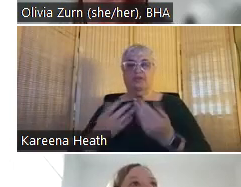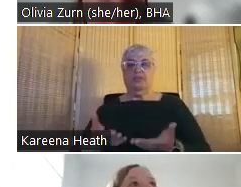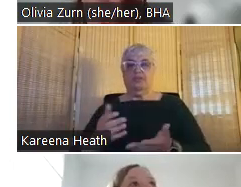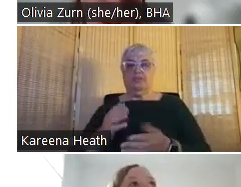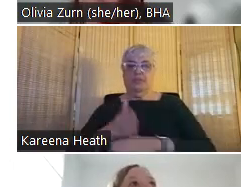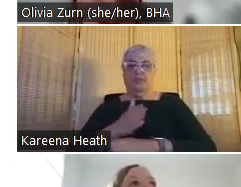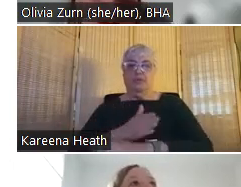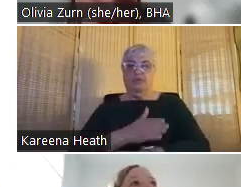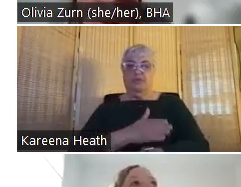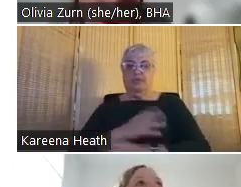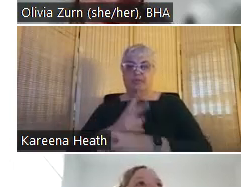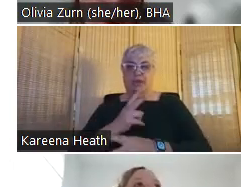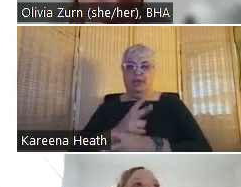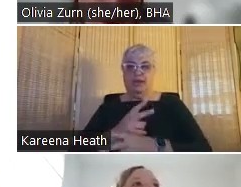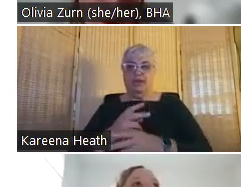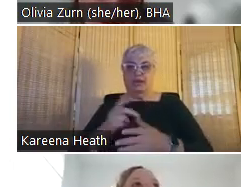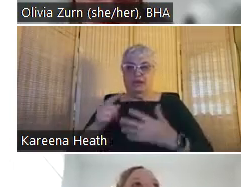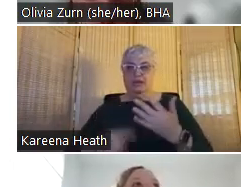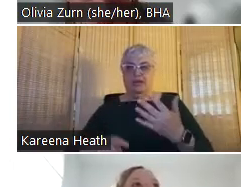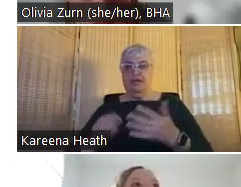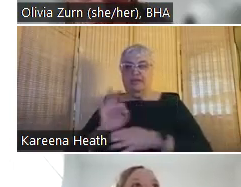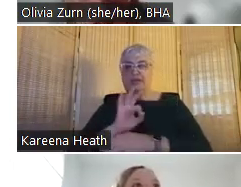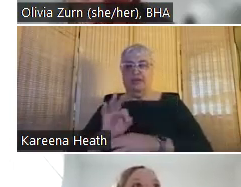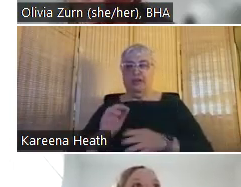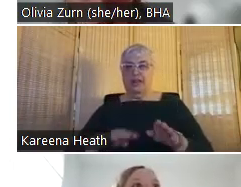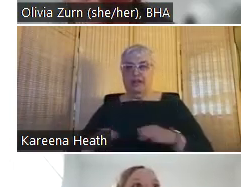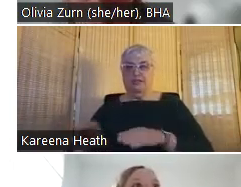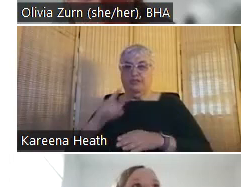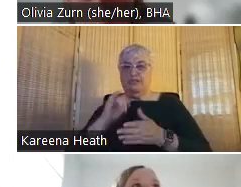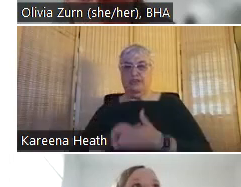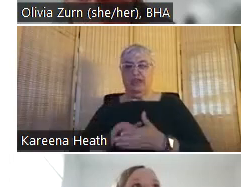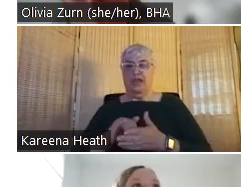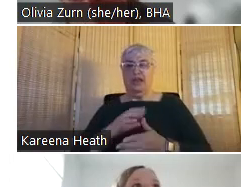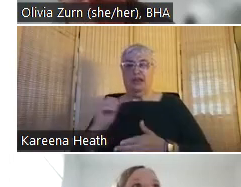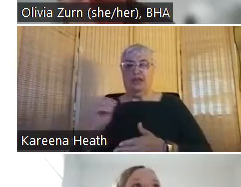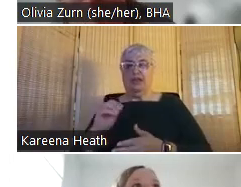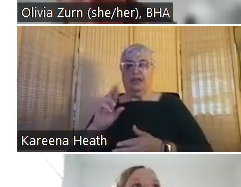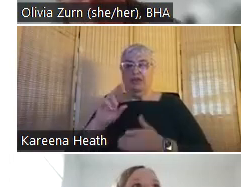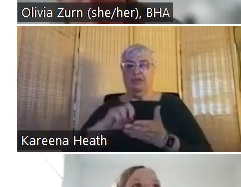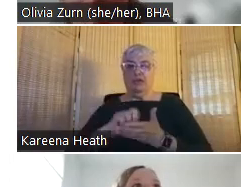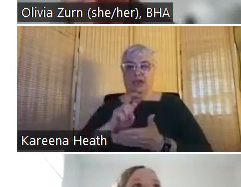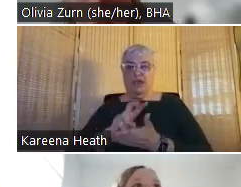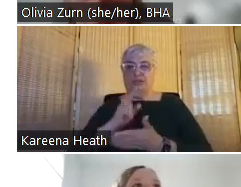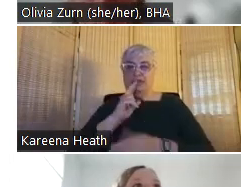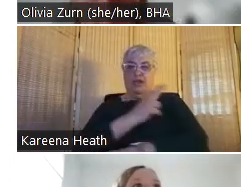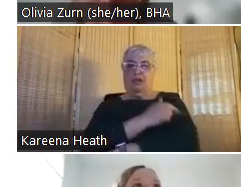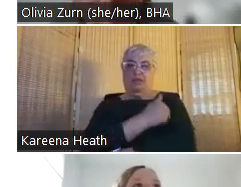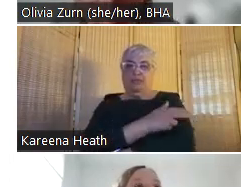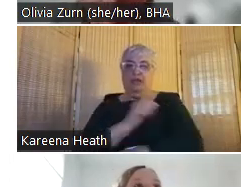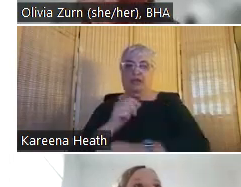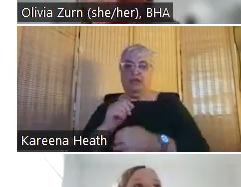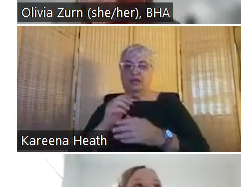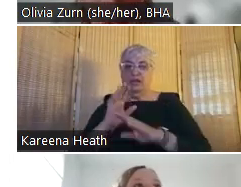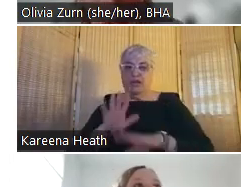or maintain the condition and functional level of the individual and prevent relapse or hospitalization while providing a safe and